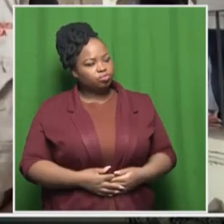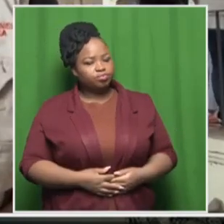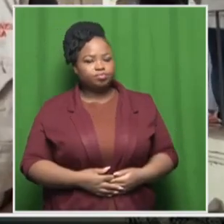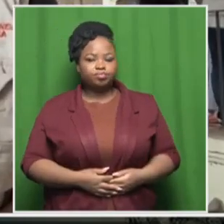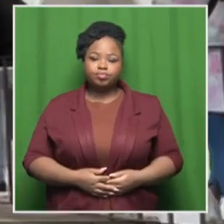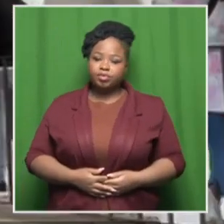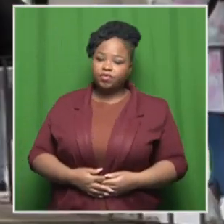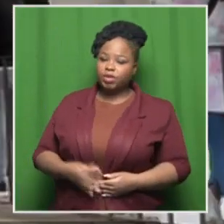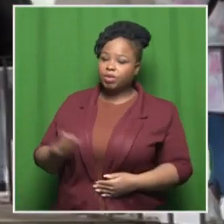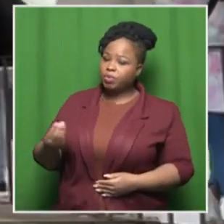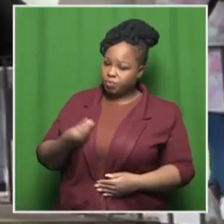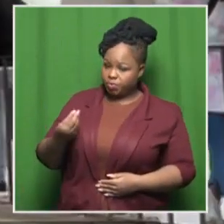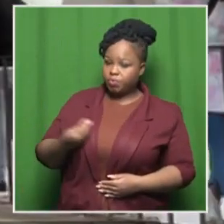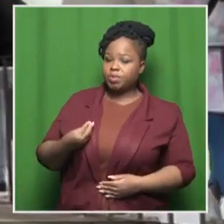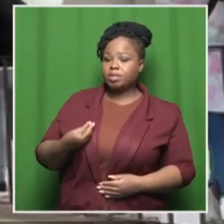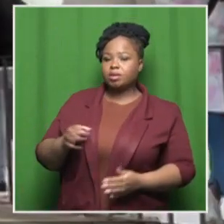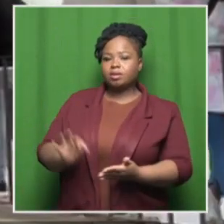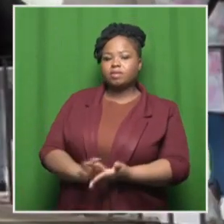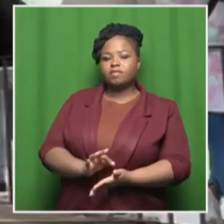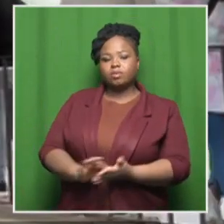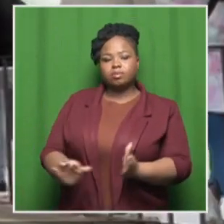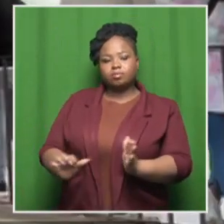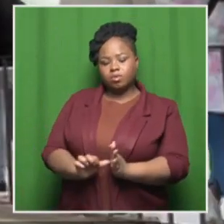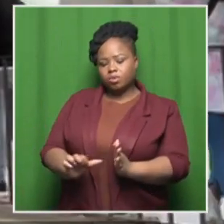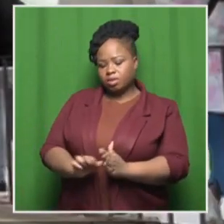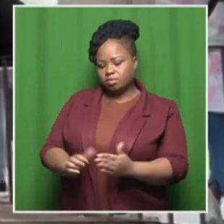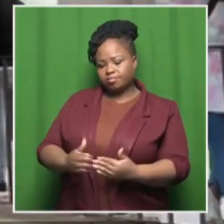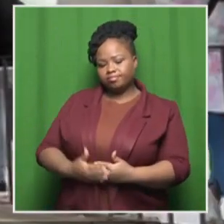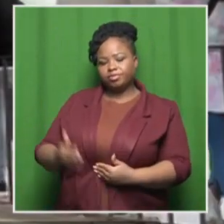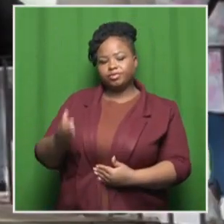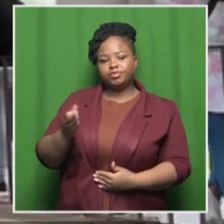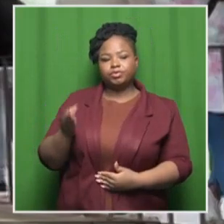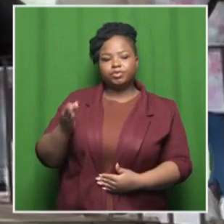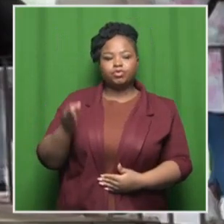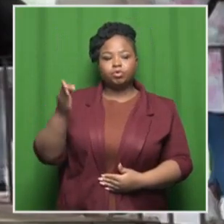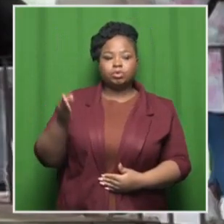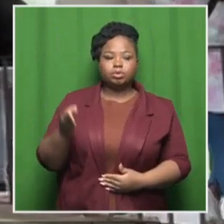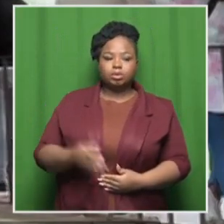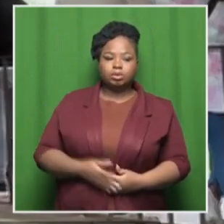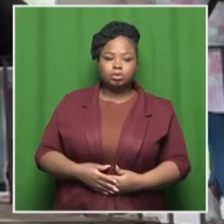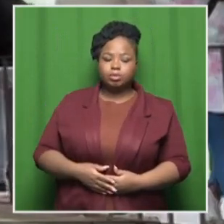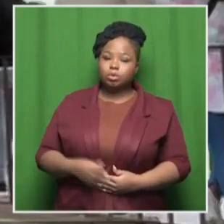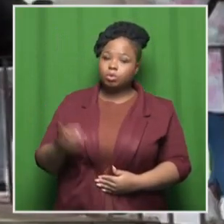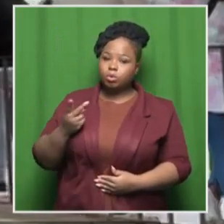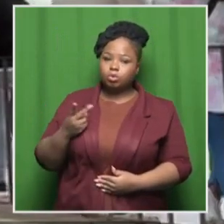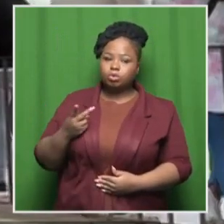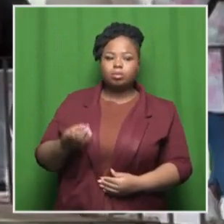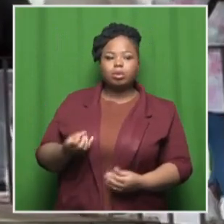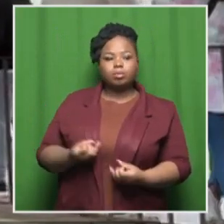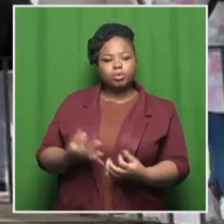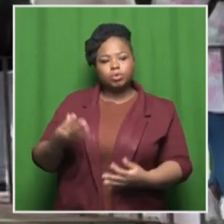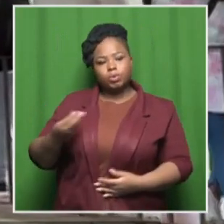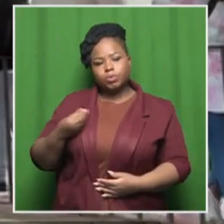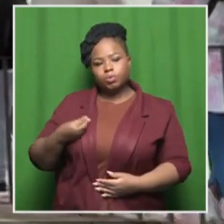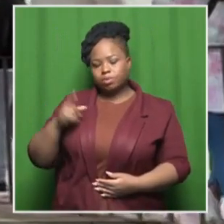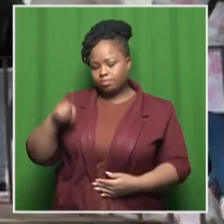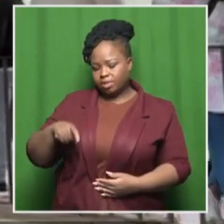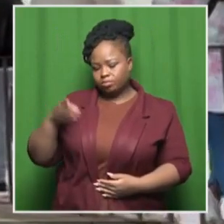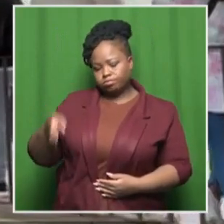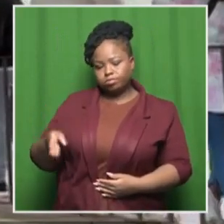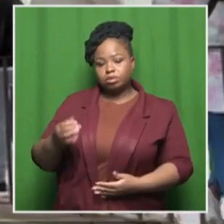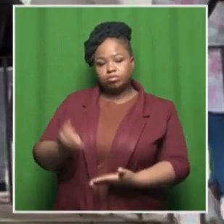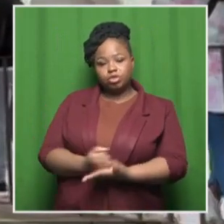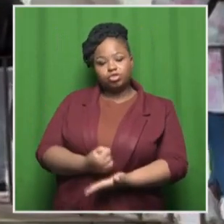The youth vote will be very critical going forward, and based on the turnout of those youth, because the registration of